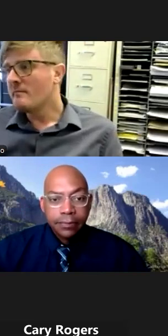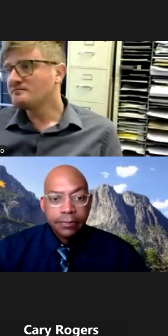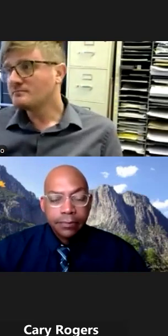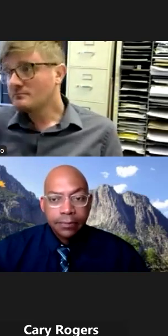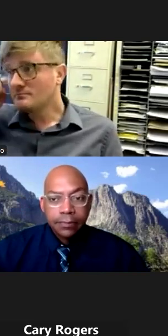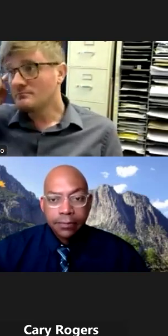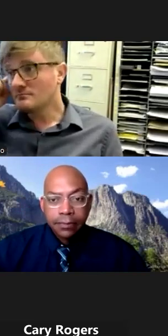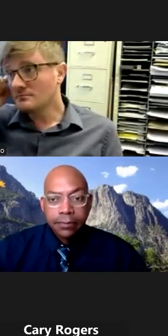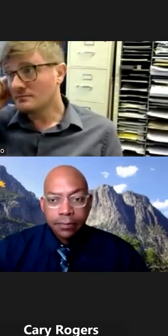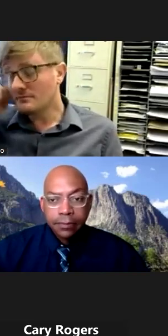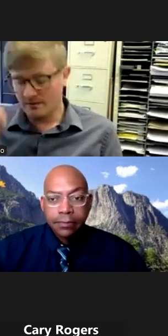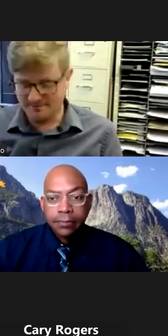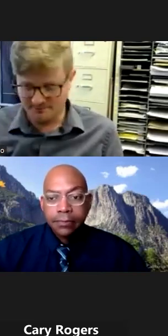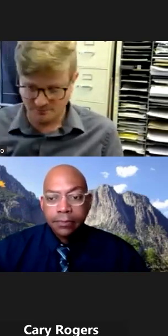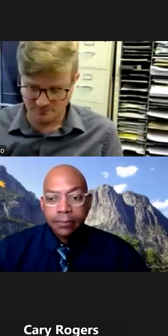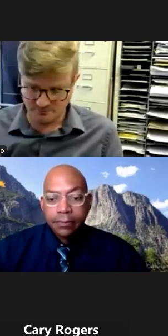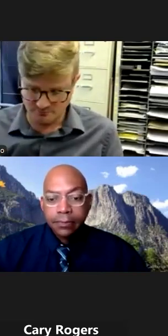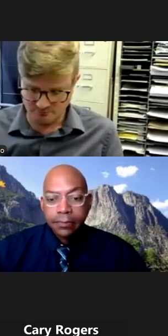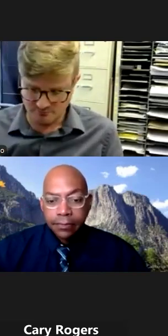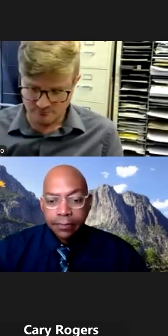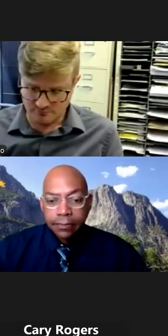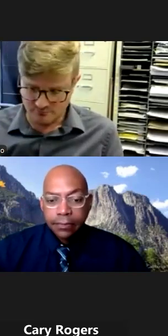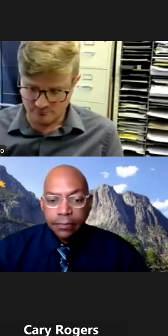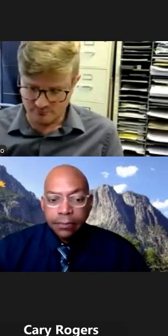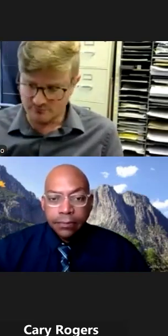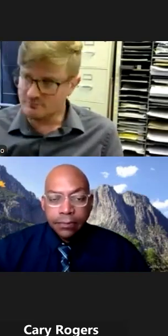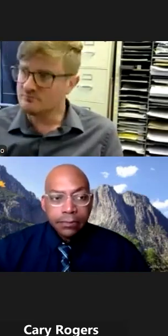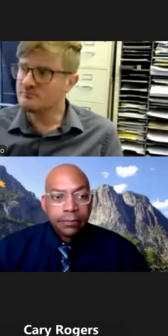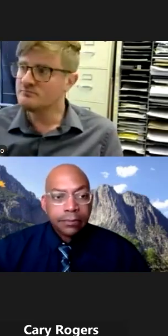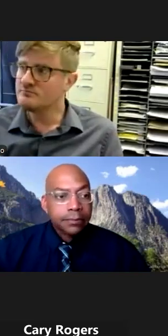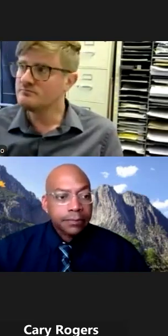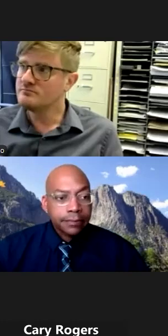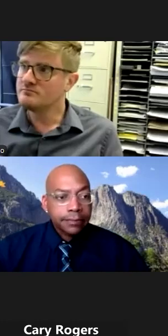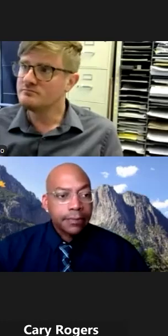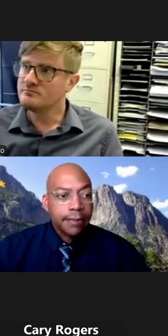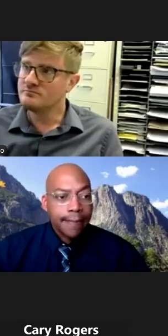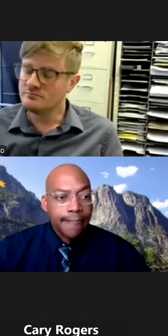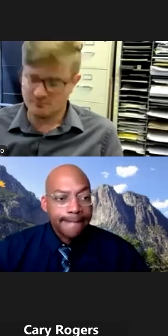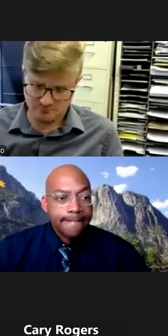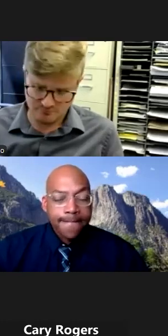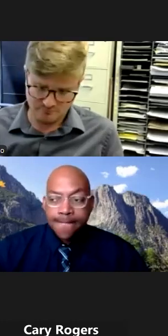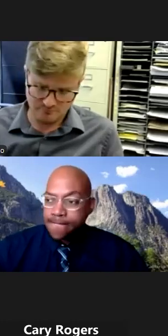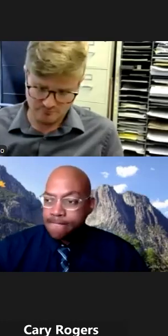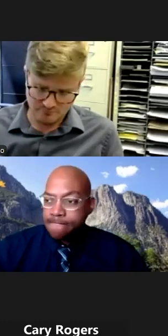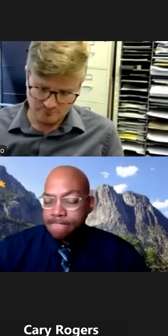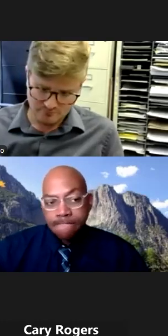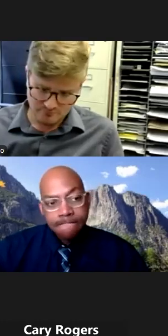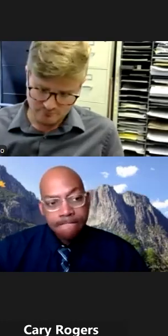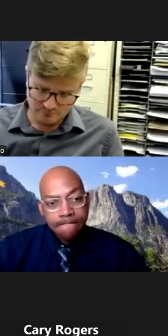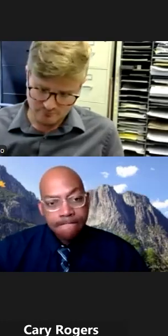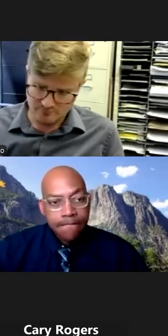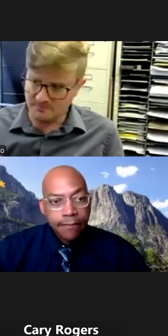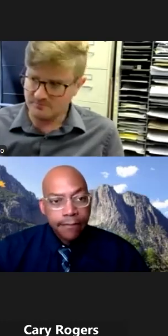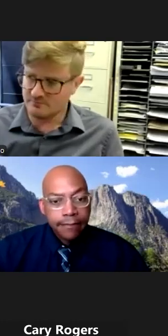Yeah, and again, we'd be contracting out for this with a provider. A lot of the providers that we spoke with, they do